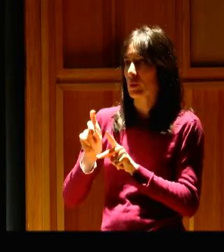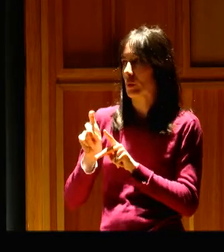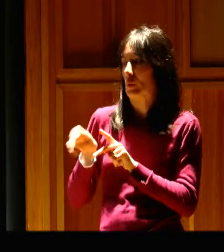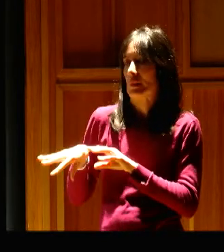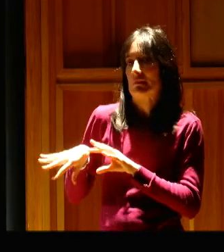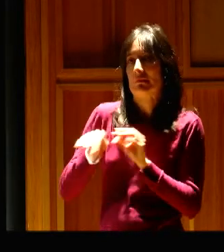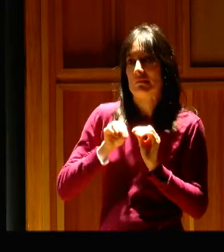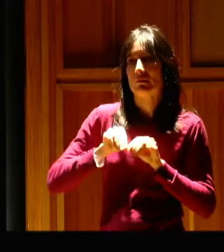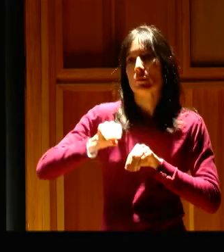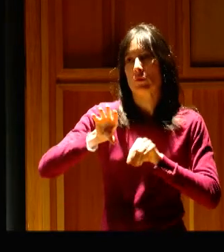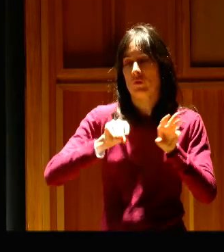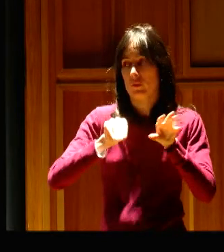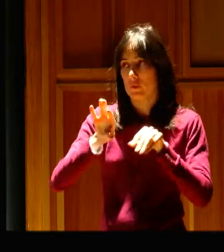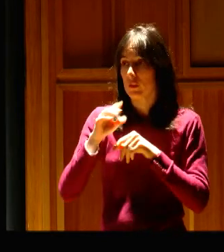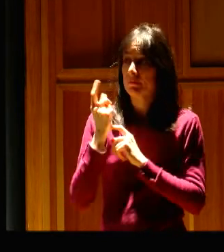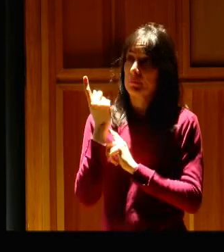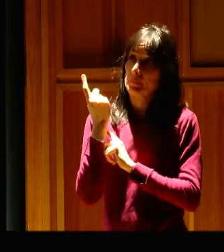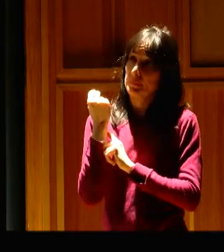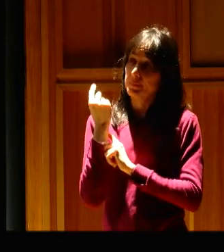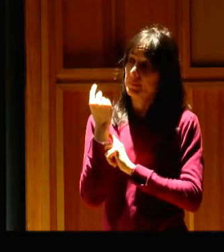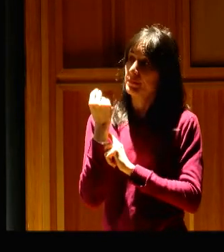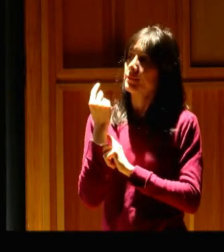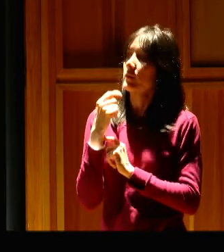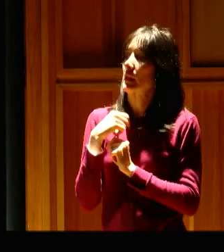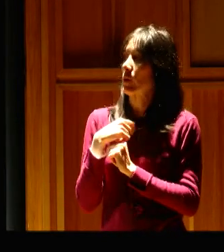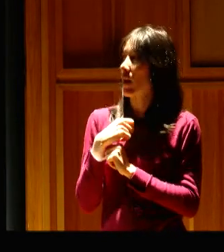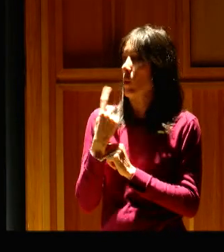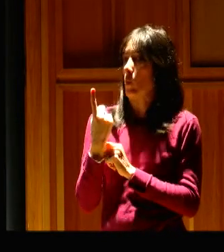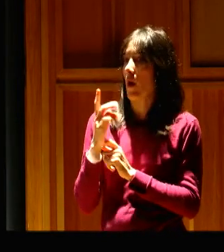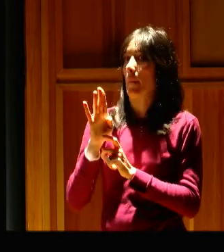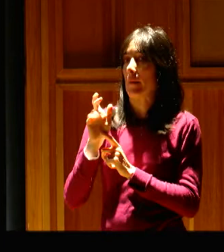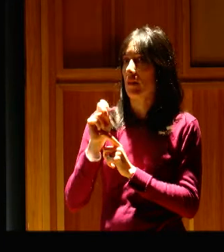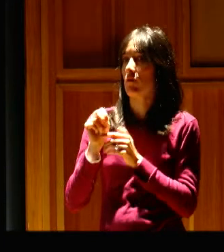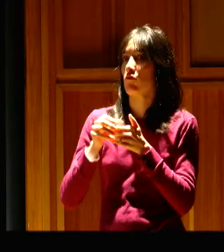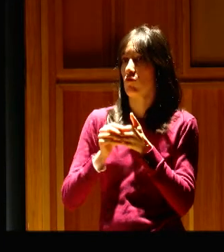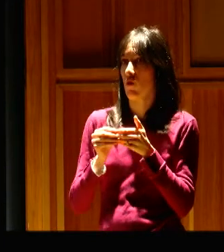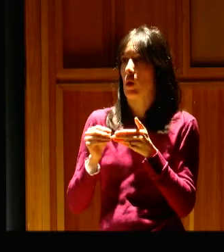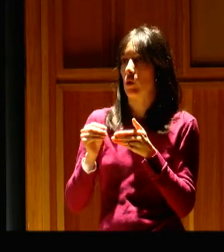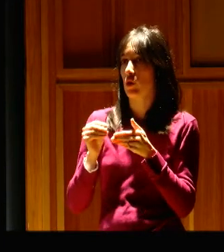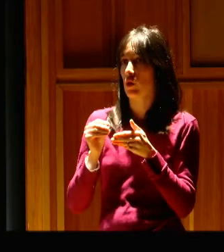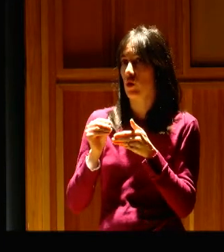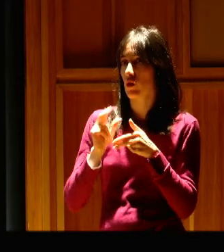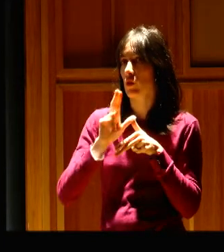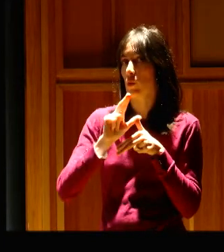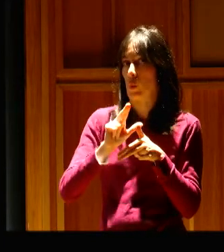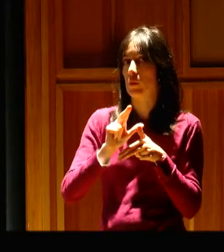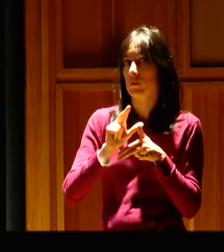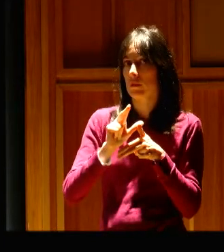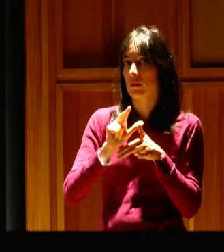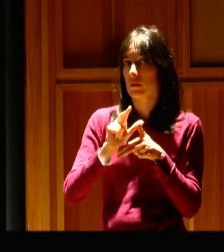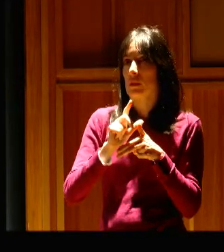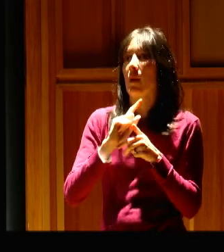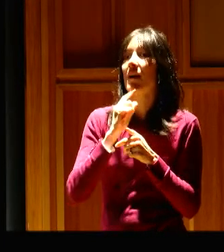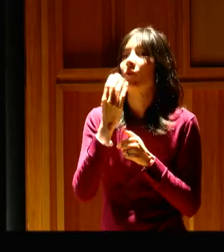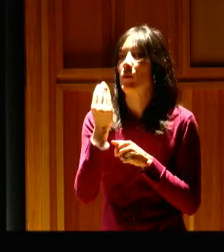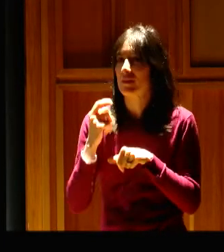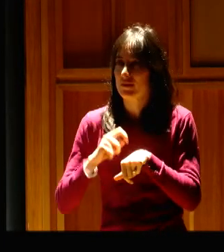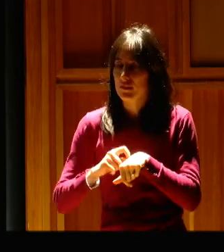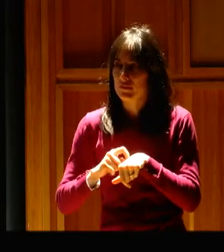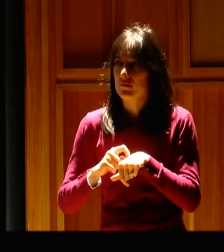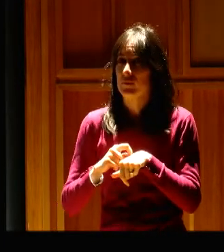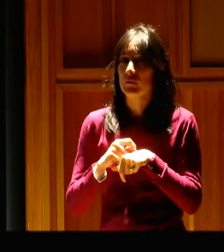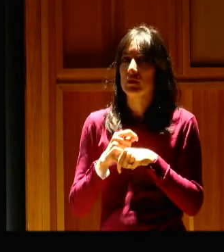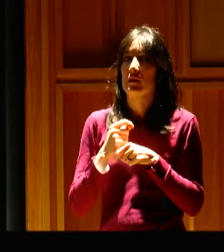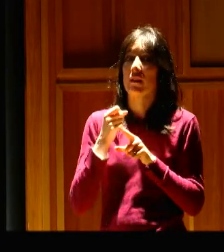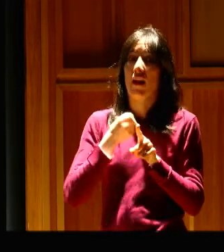we experienced 14 $1 billion storms. Each of these came with families,